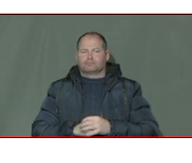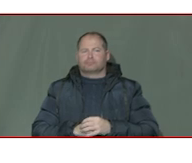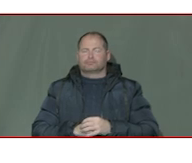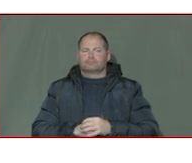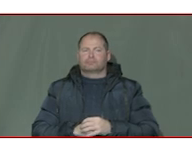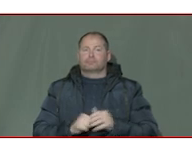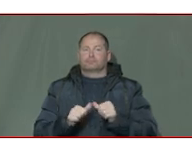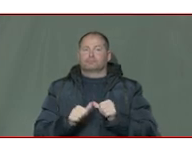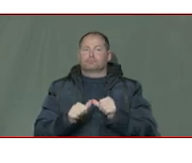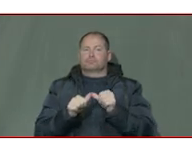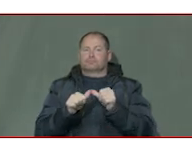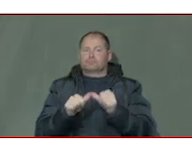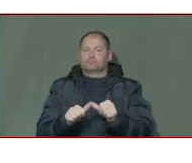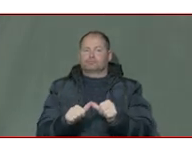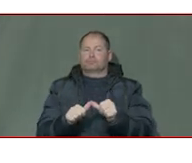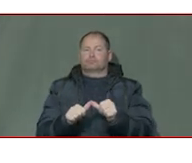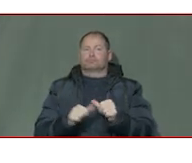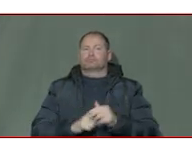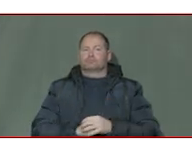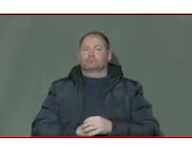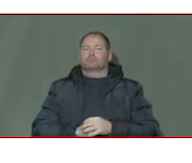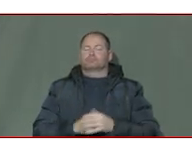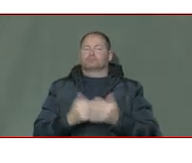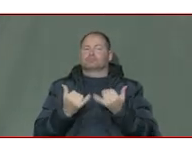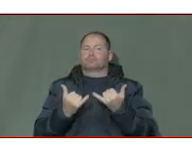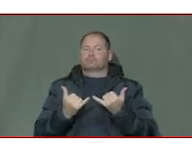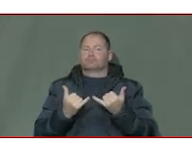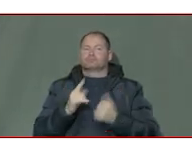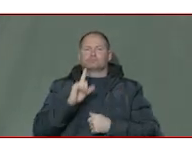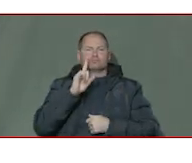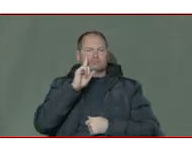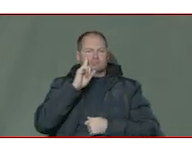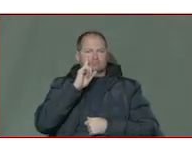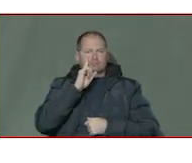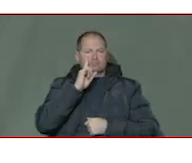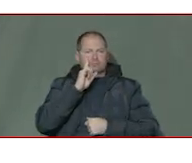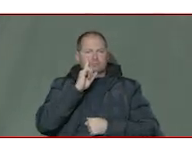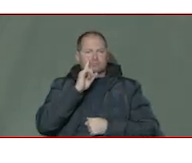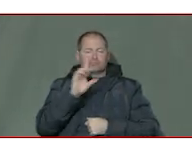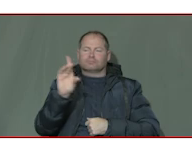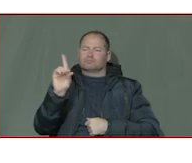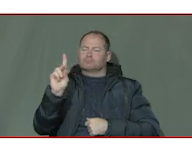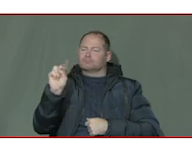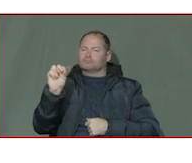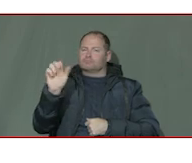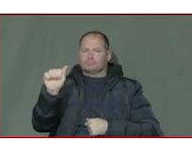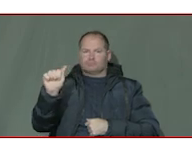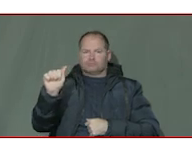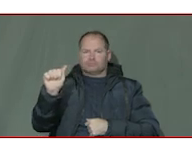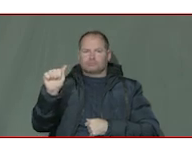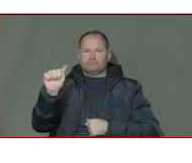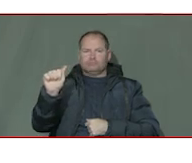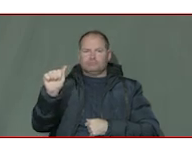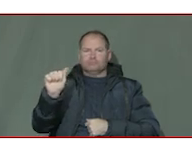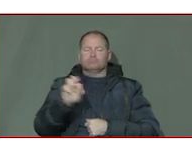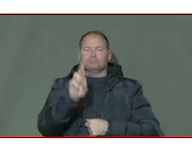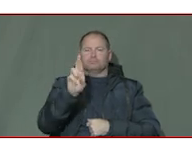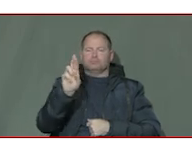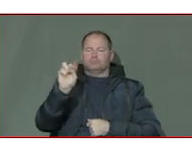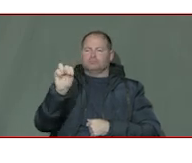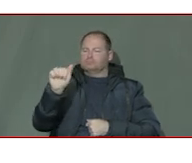Moving forward, we look at the difference between DNA and